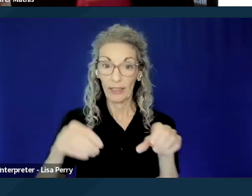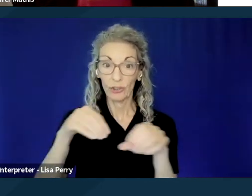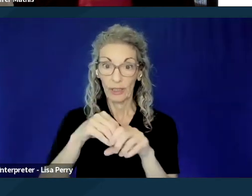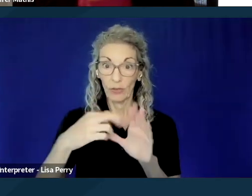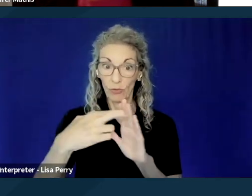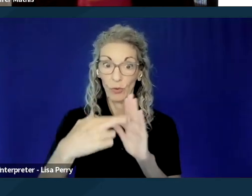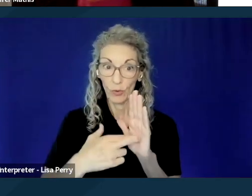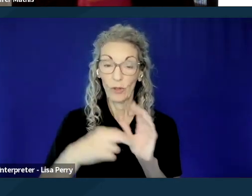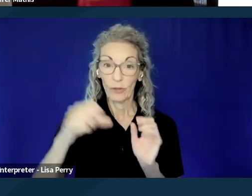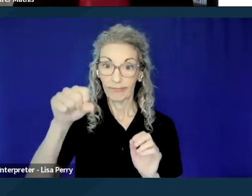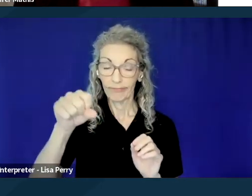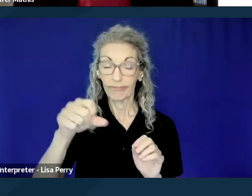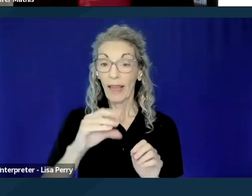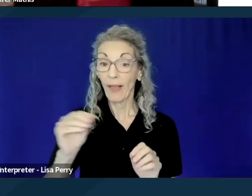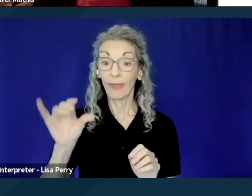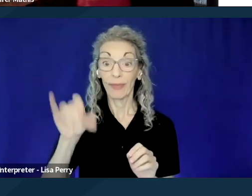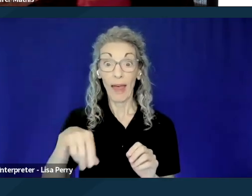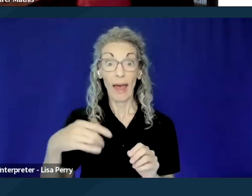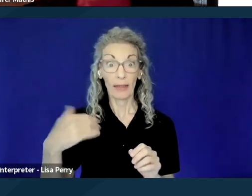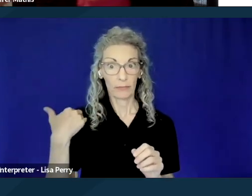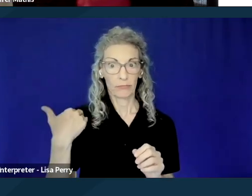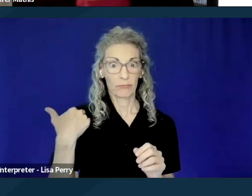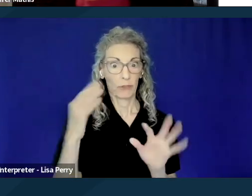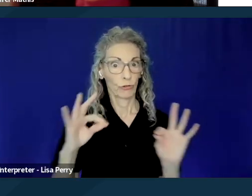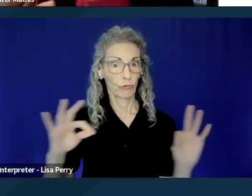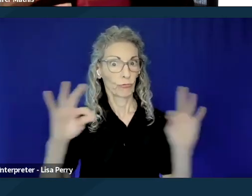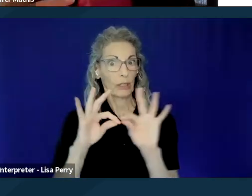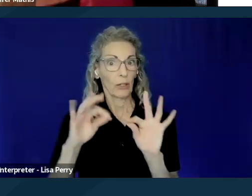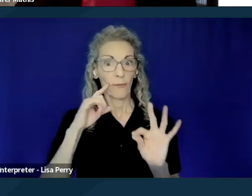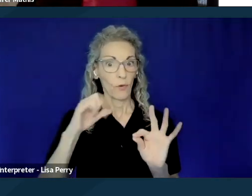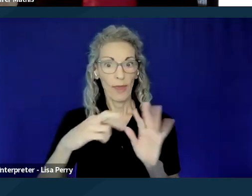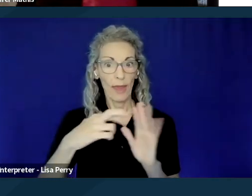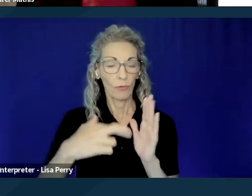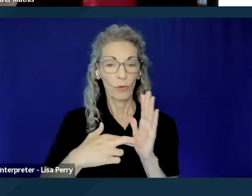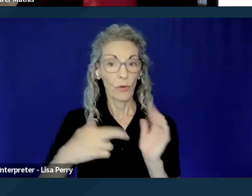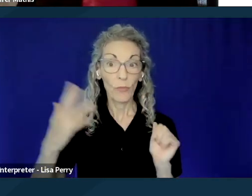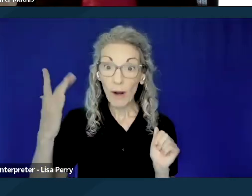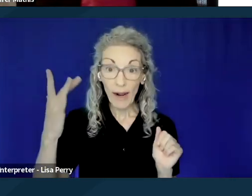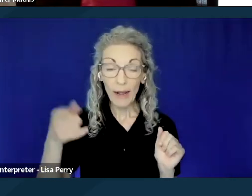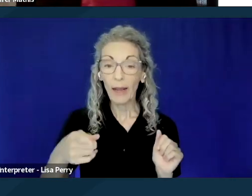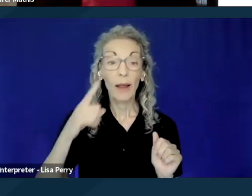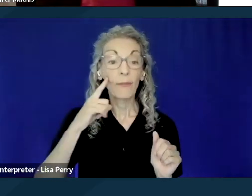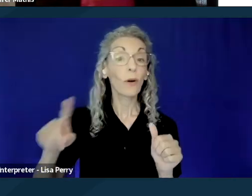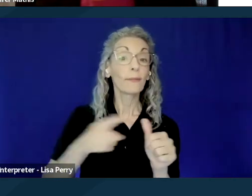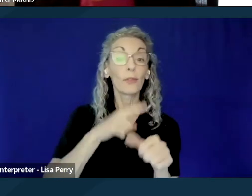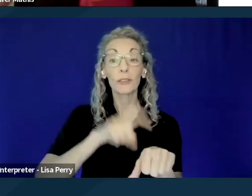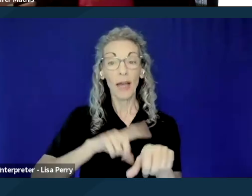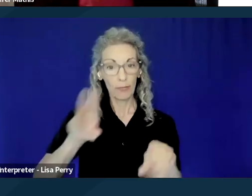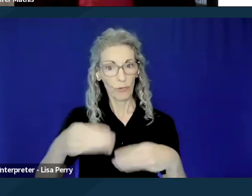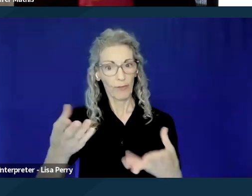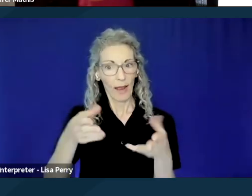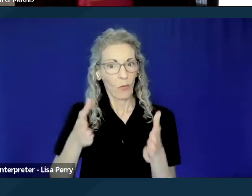rule. And that was critical to the rule because for the first time, it provided a